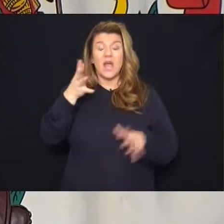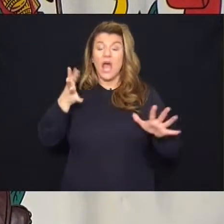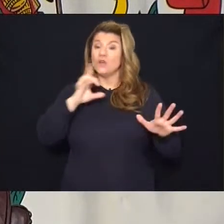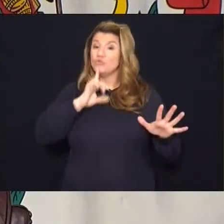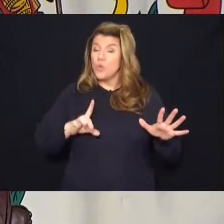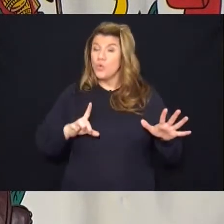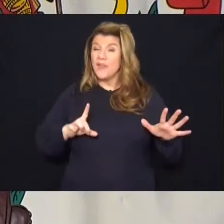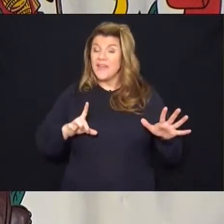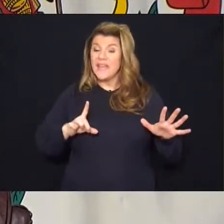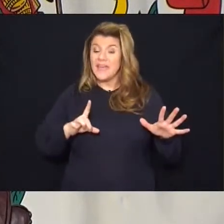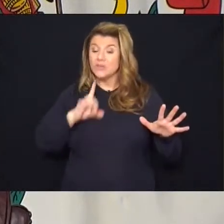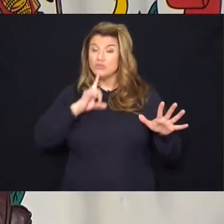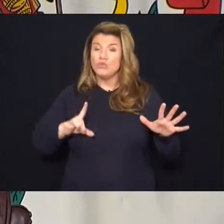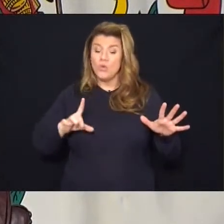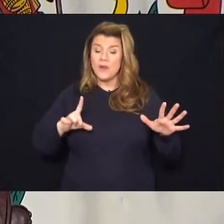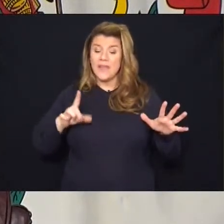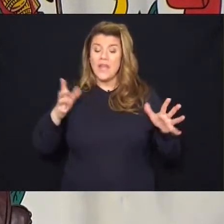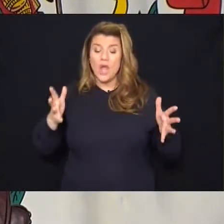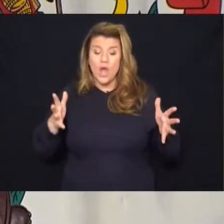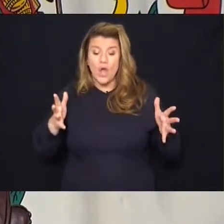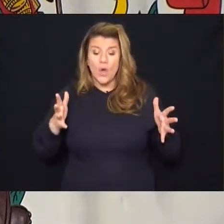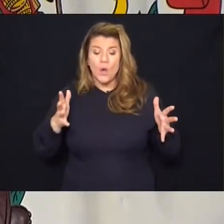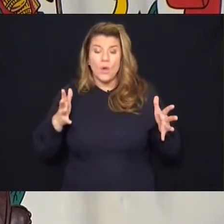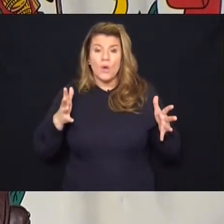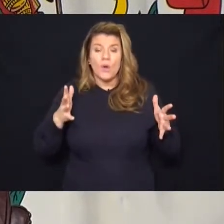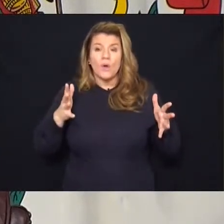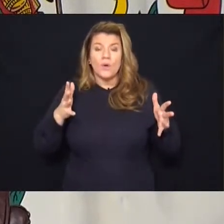really and truly, I think what you're